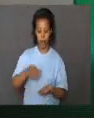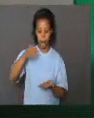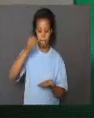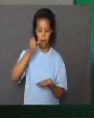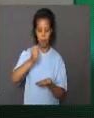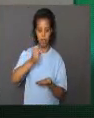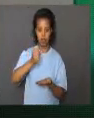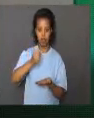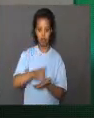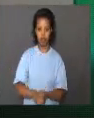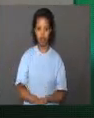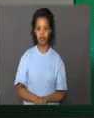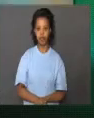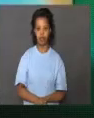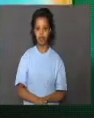pipettes,